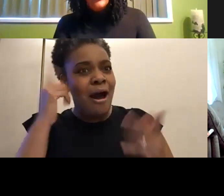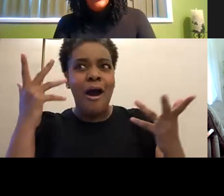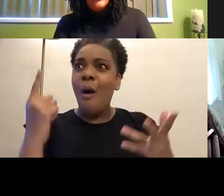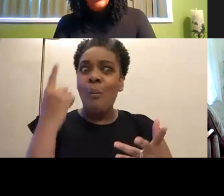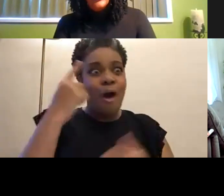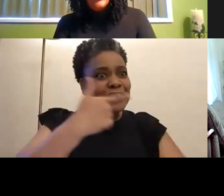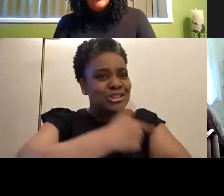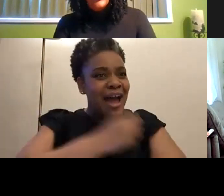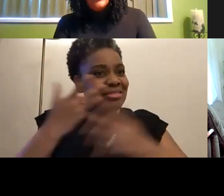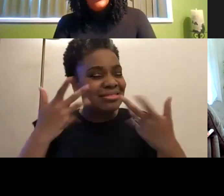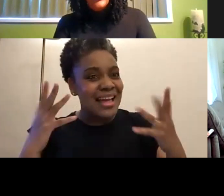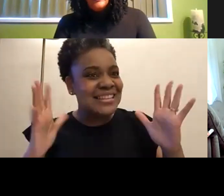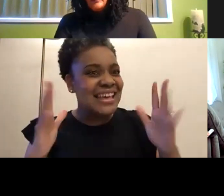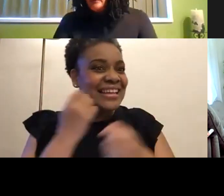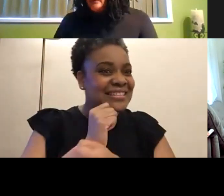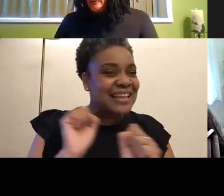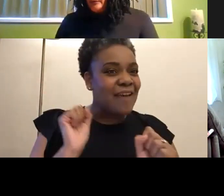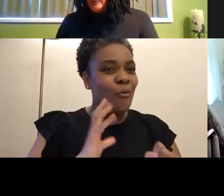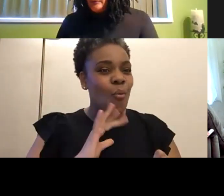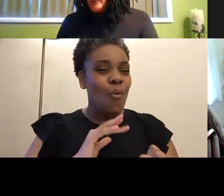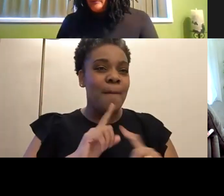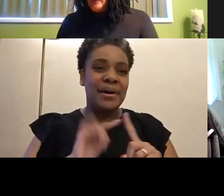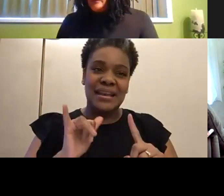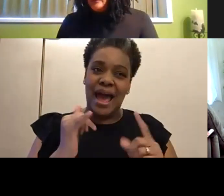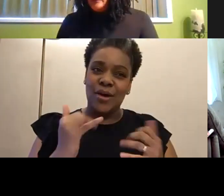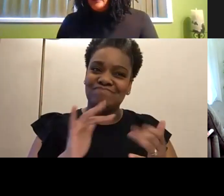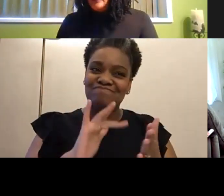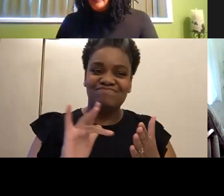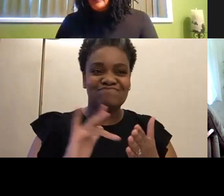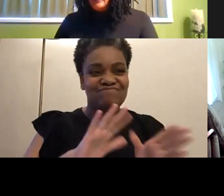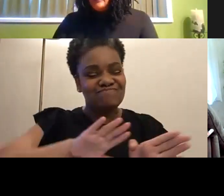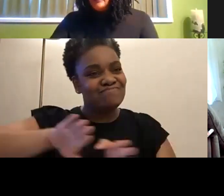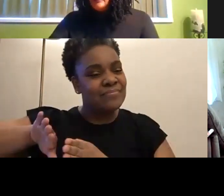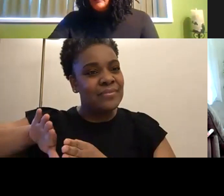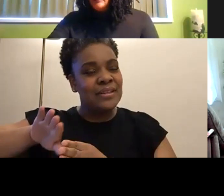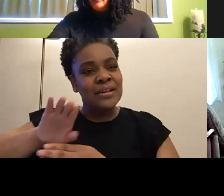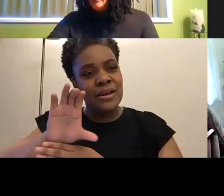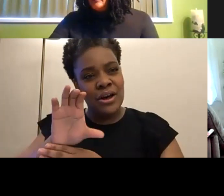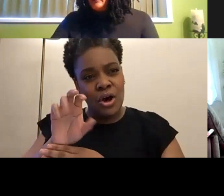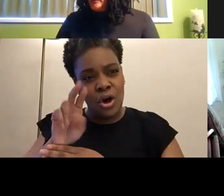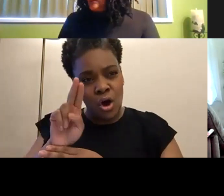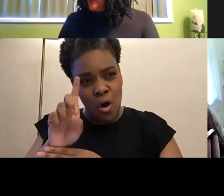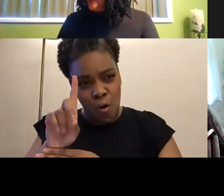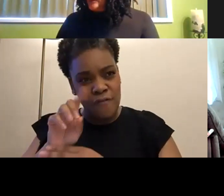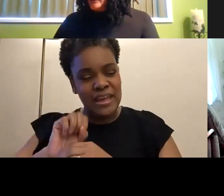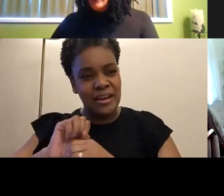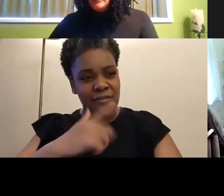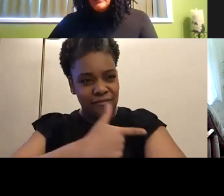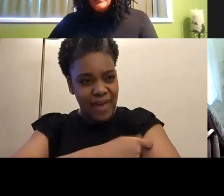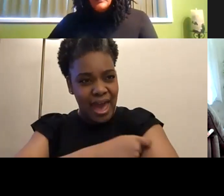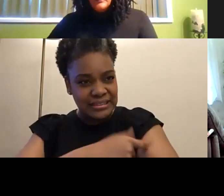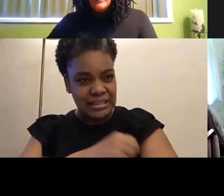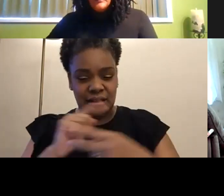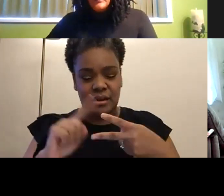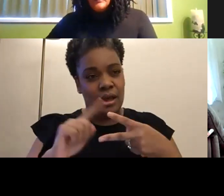the table, I still want to remind people that the COVID vaccine coming from Moderna and Pfizer still has very strong data. It is